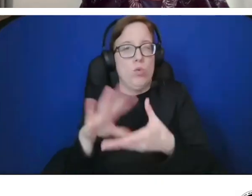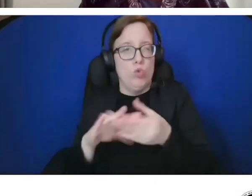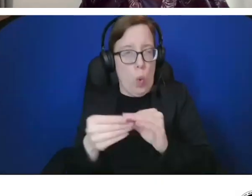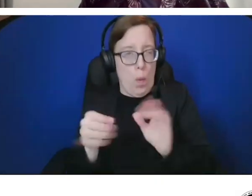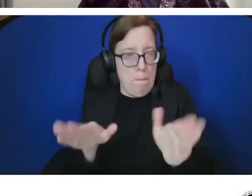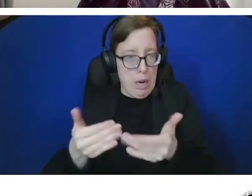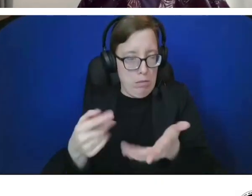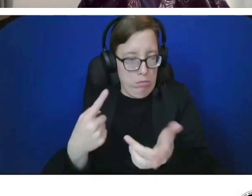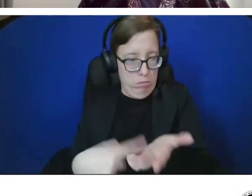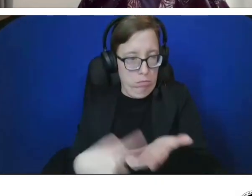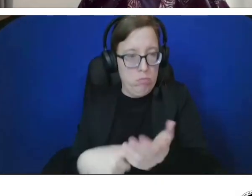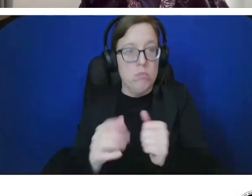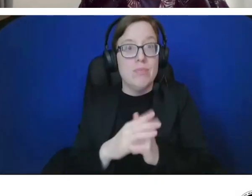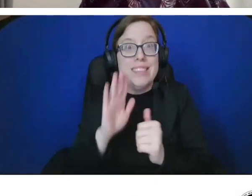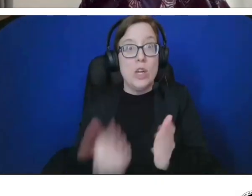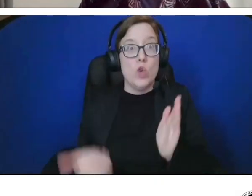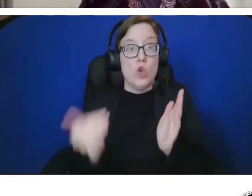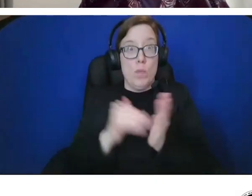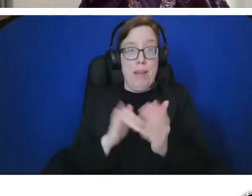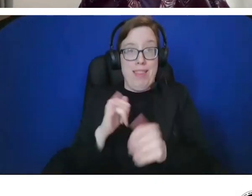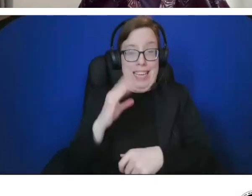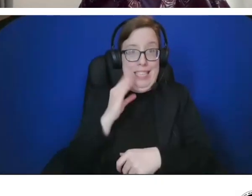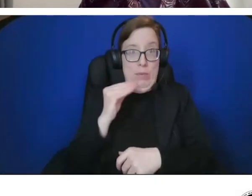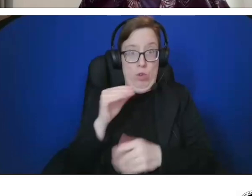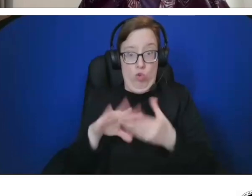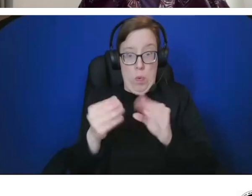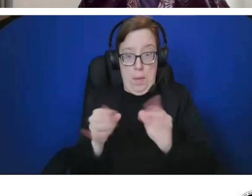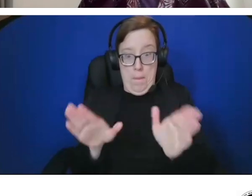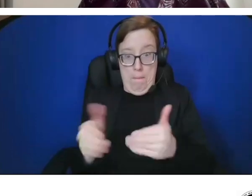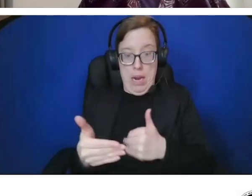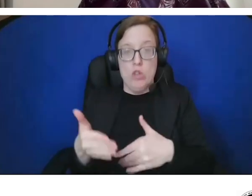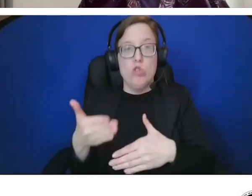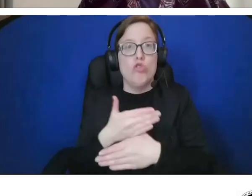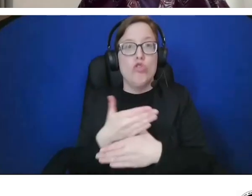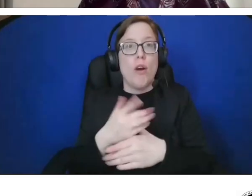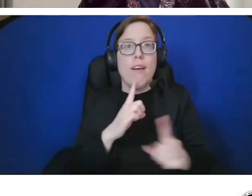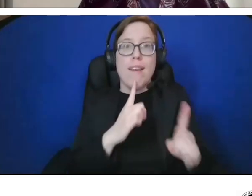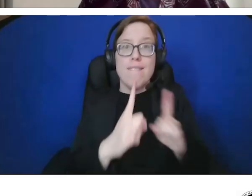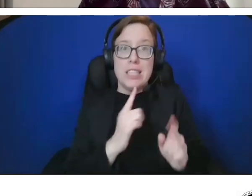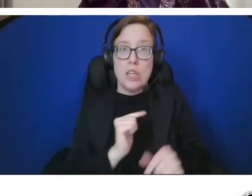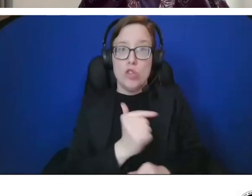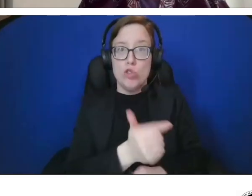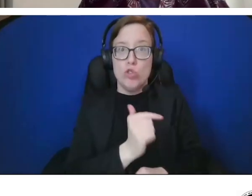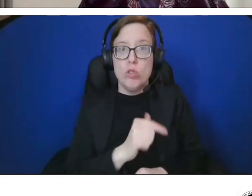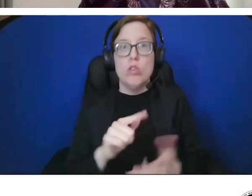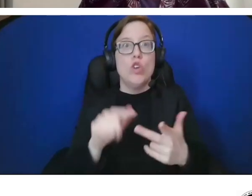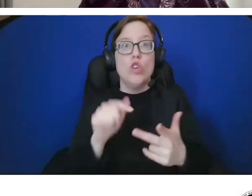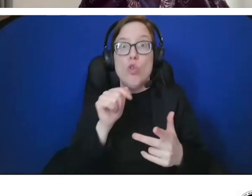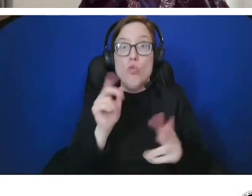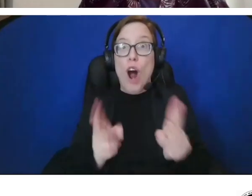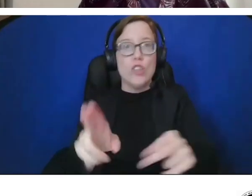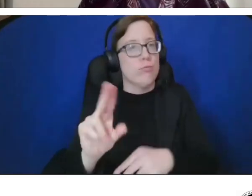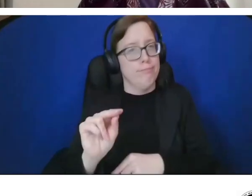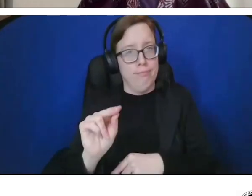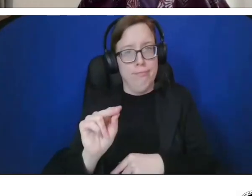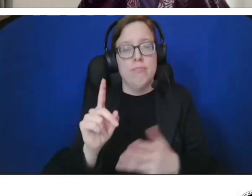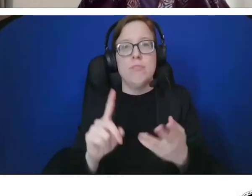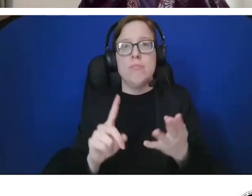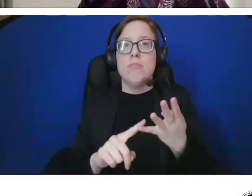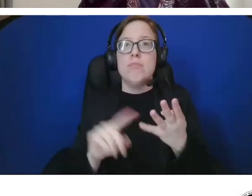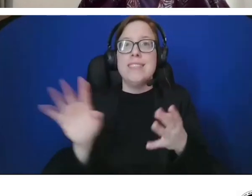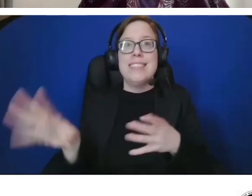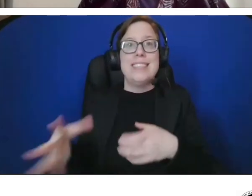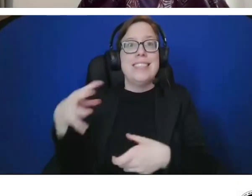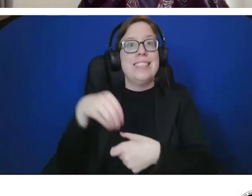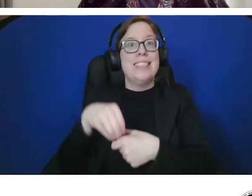story boxes. So repeat the experience with the story box, share conversations, don't rush. You